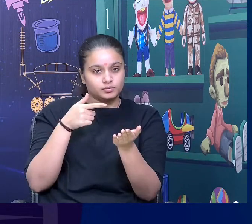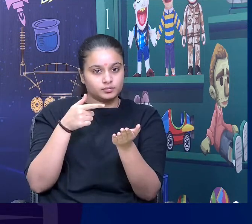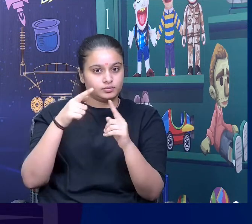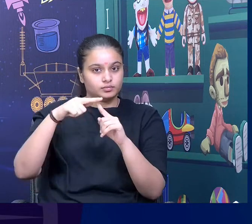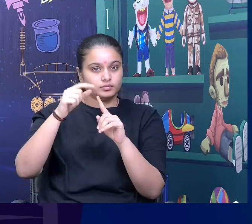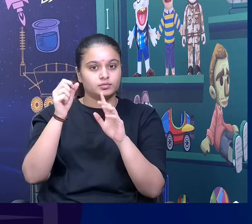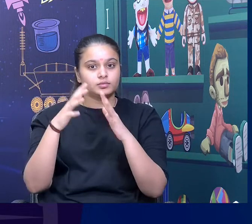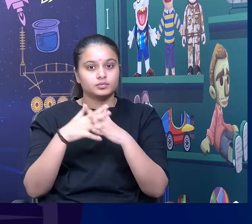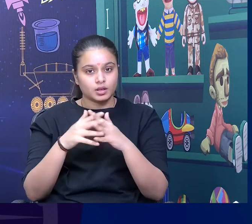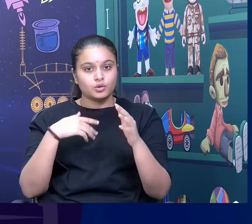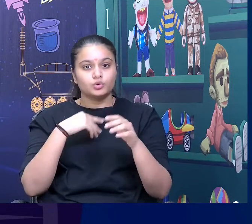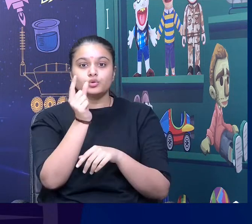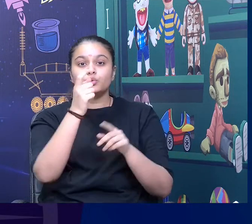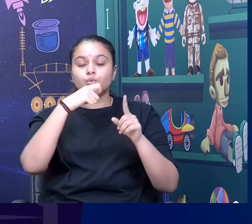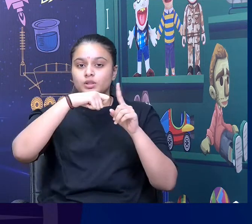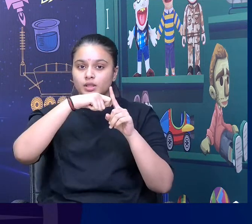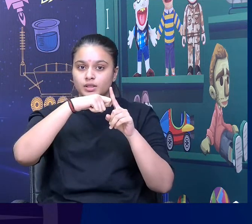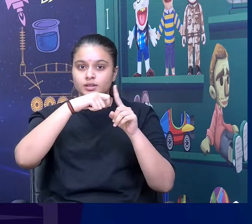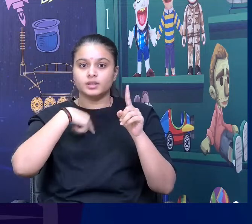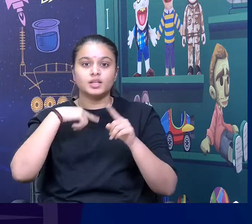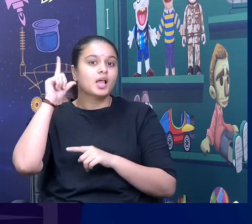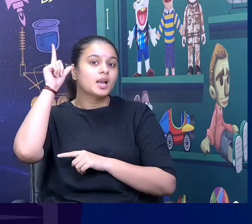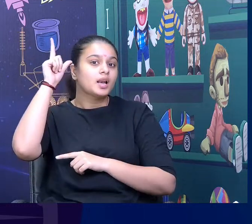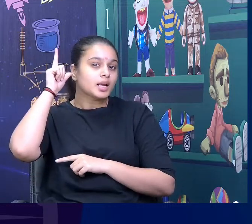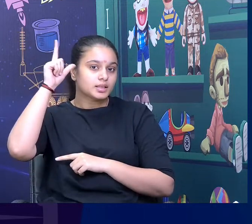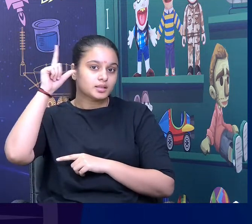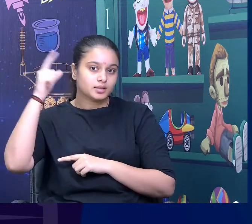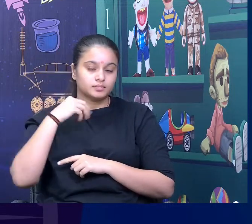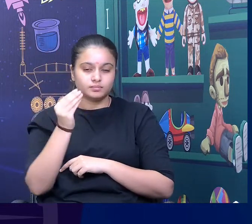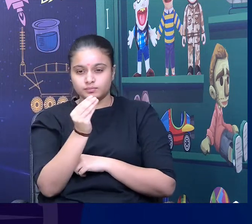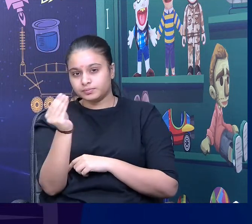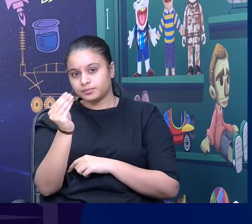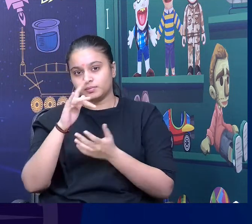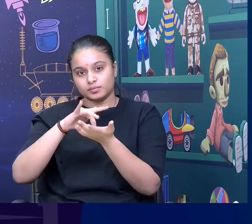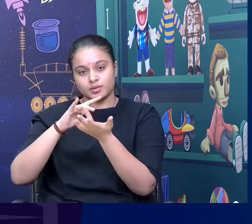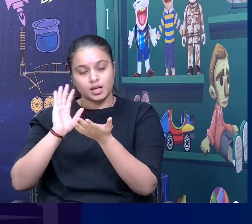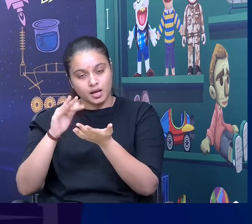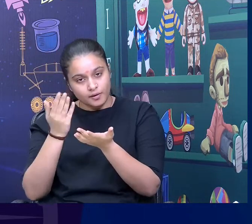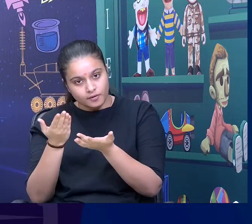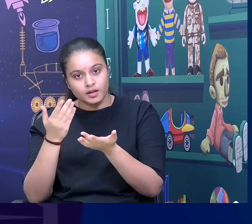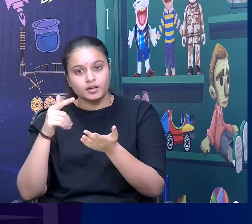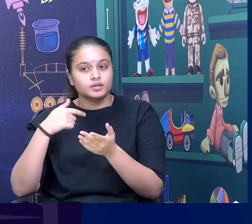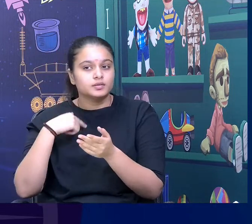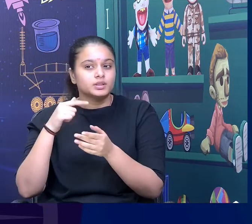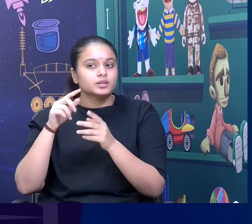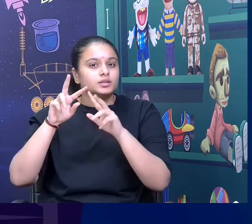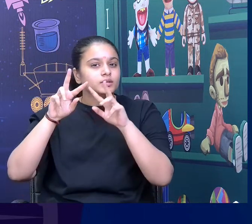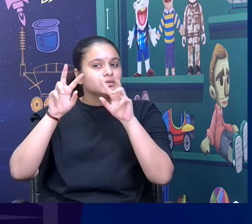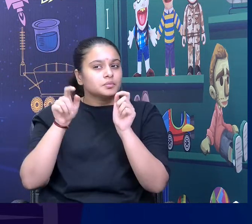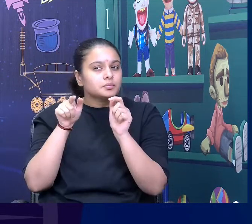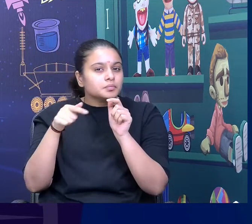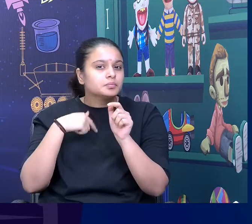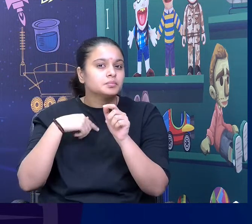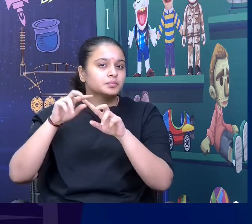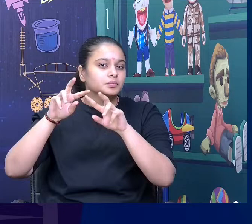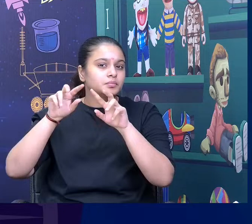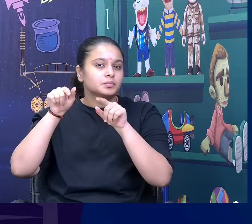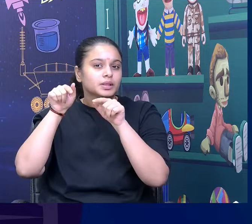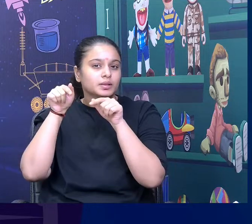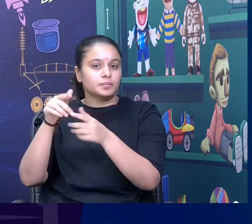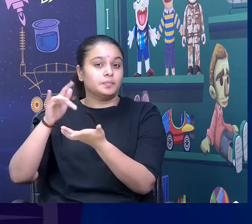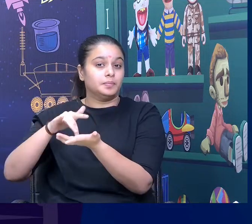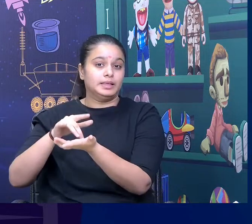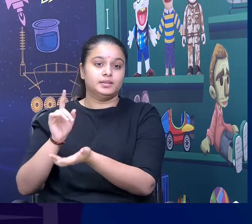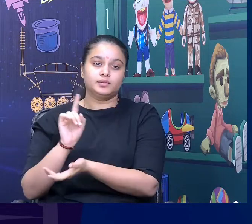in UK, Okay. very close to London. It's in UK, but we are not going to talk about UK or Cambridge